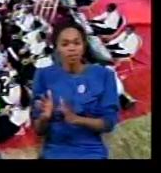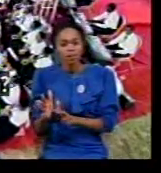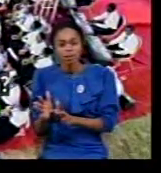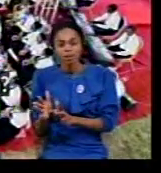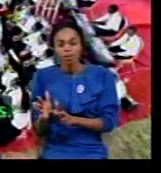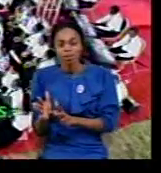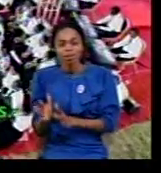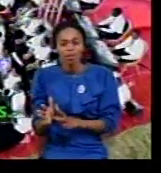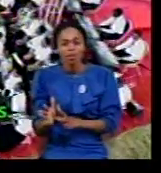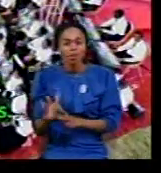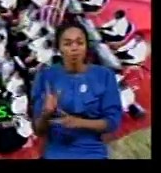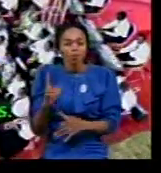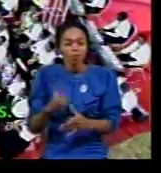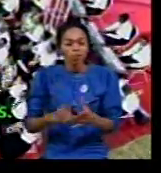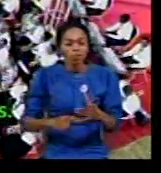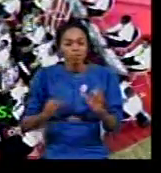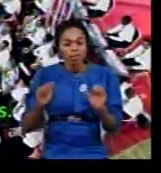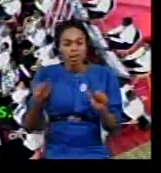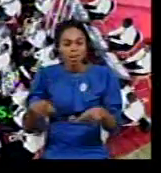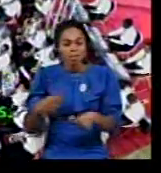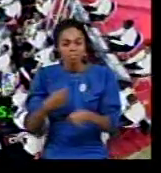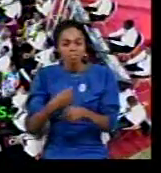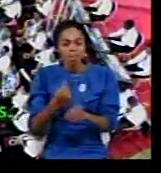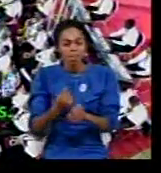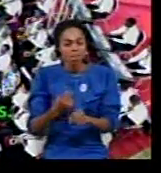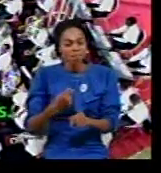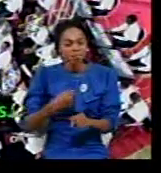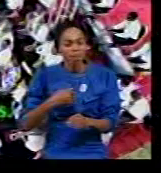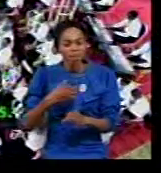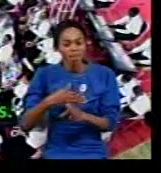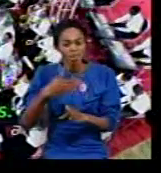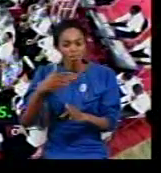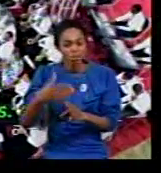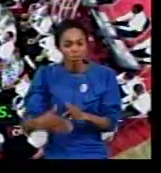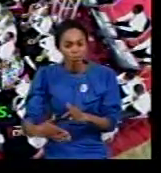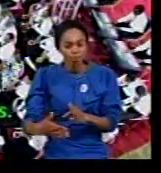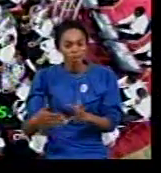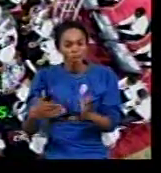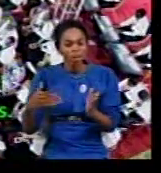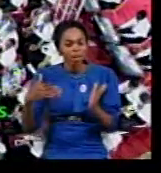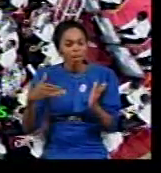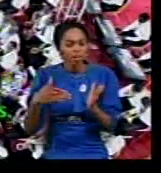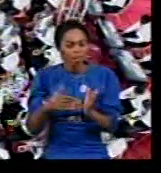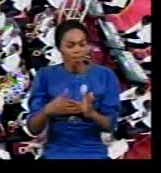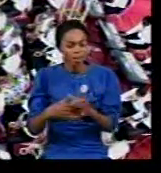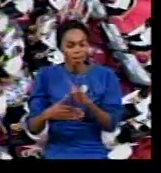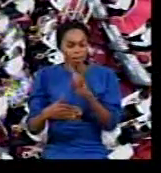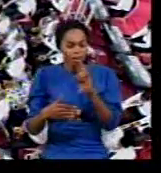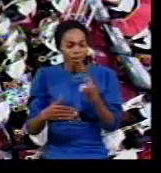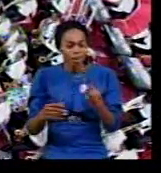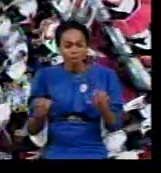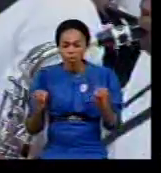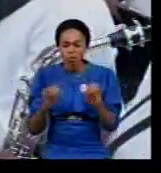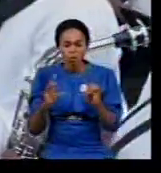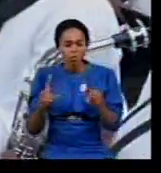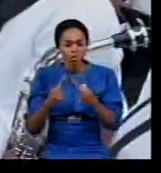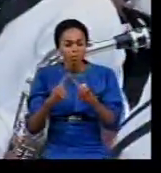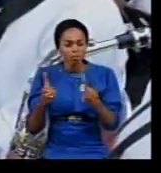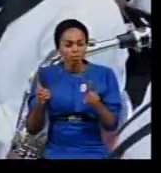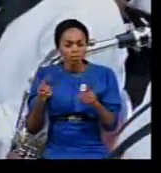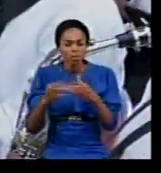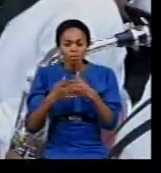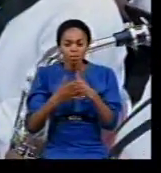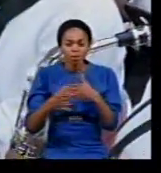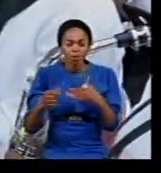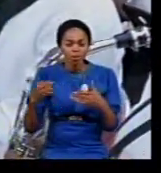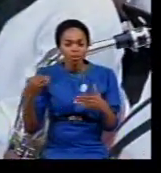the print of the nail in the sand that thrust my hand into his side, I will not believe. The eighth day they were gathered to him.